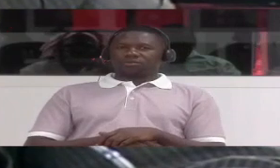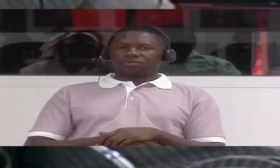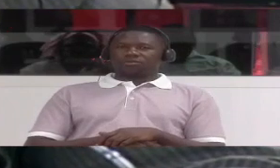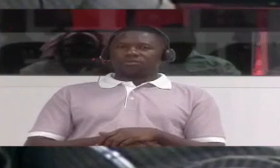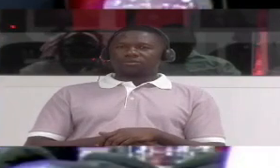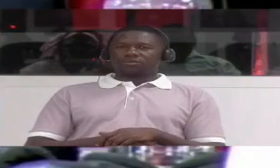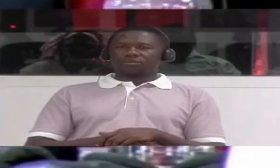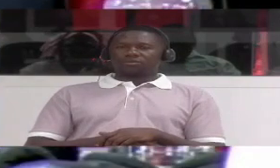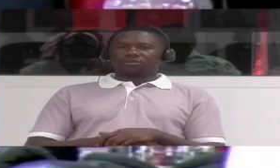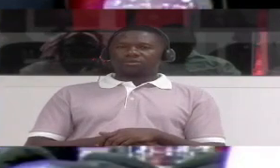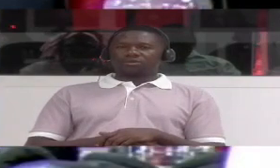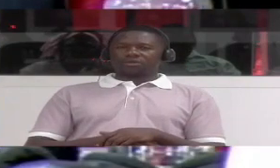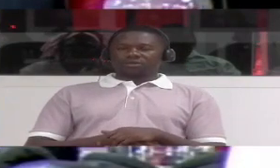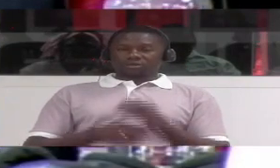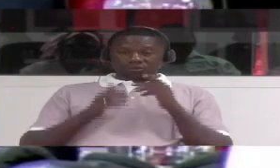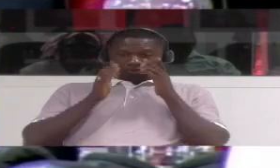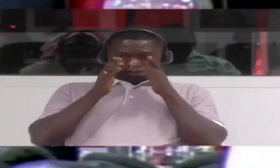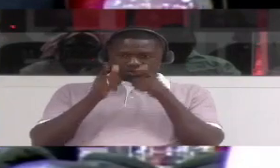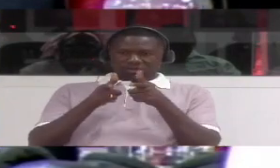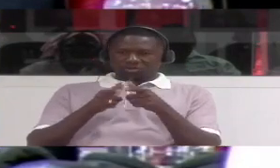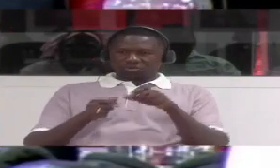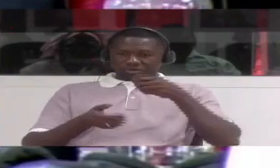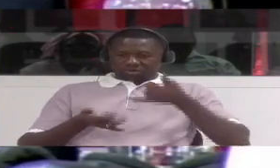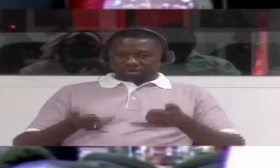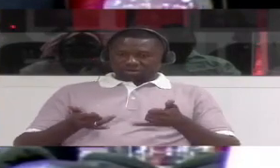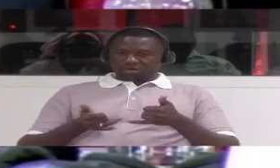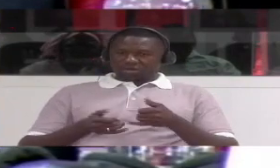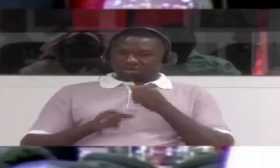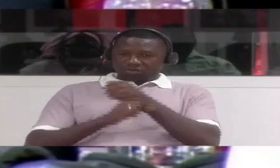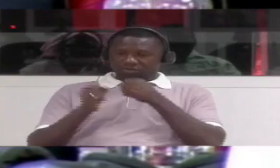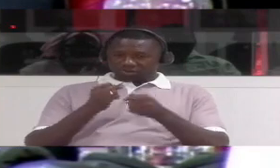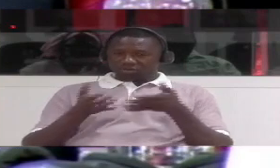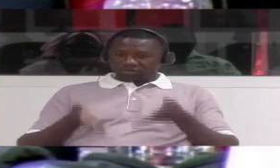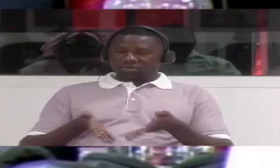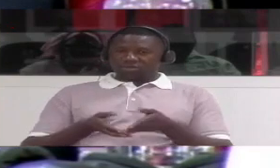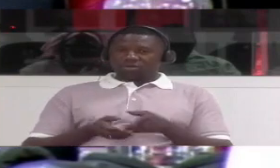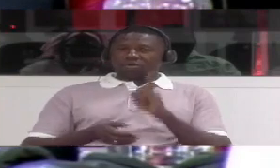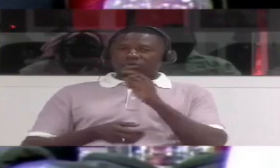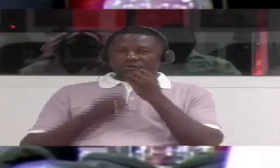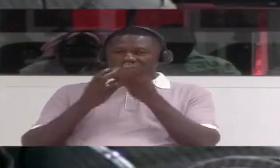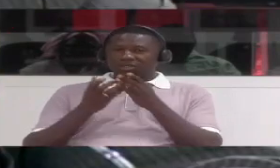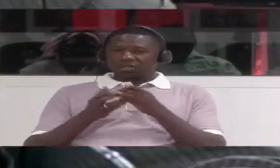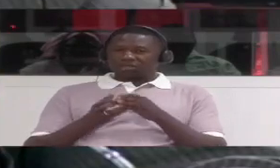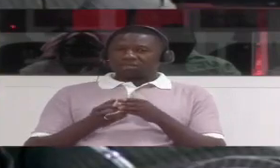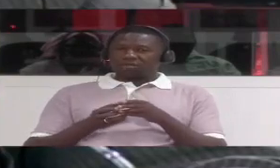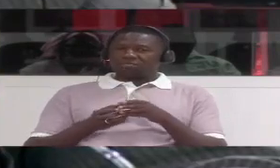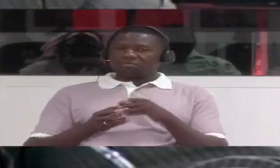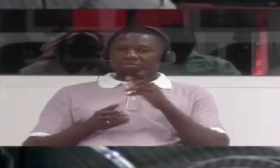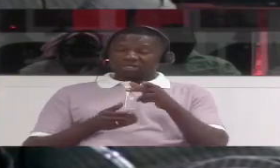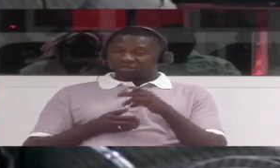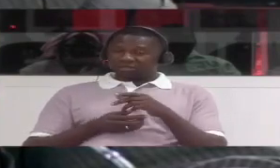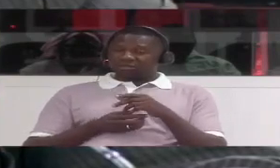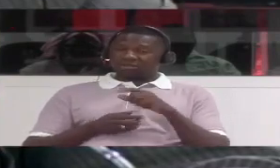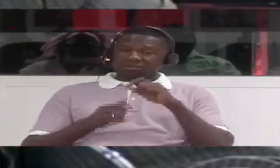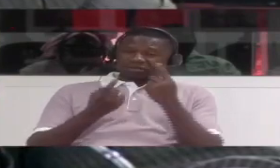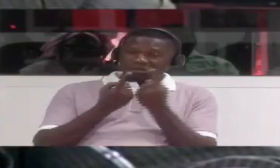Looking at your present circumstances today, what would you say are the residual effects that